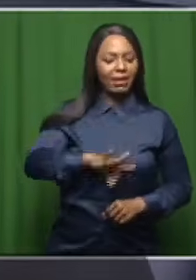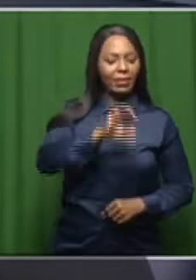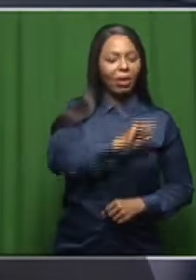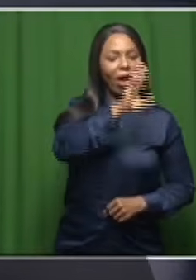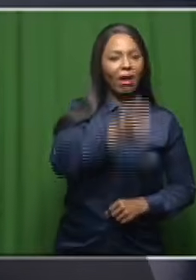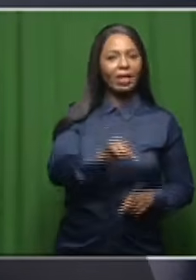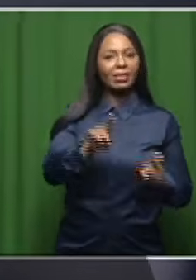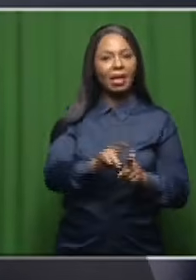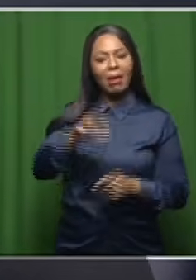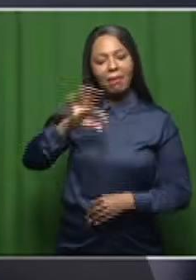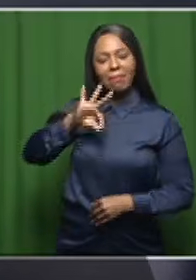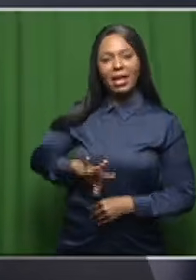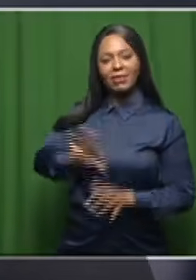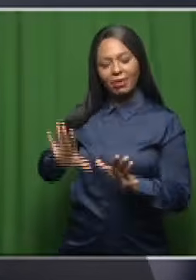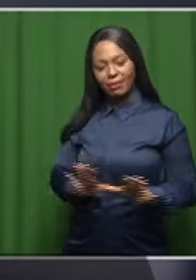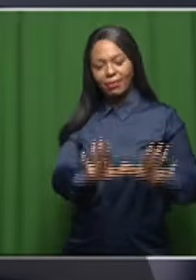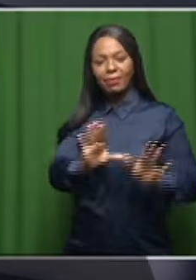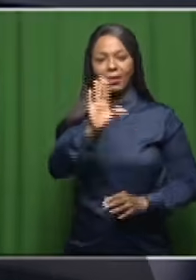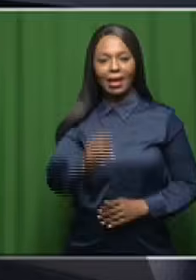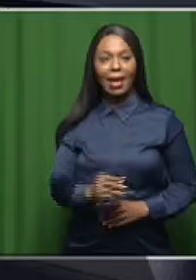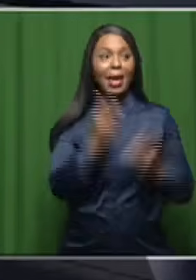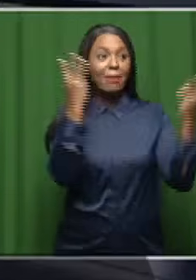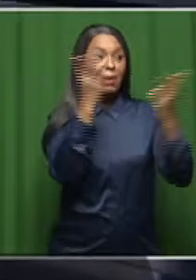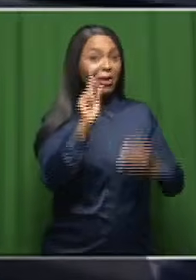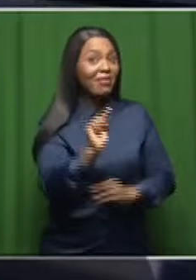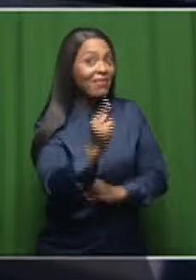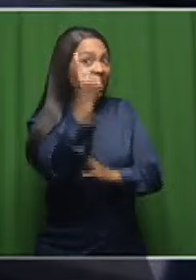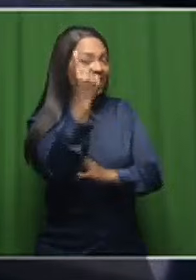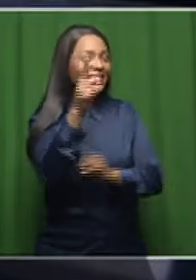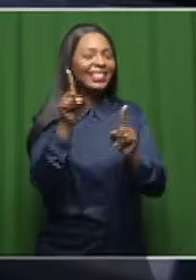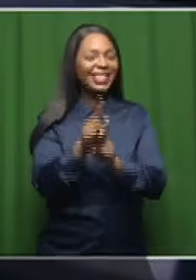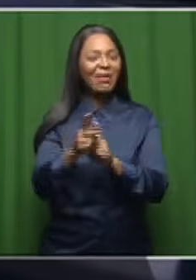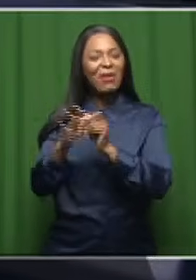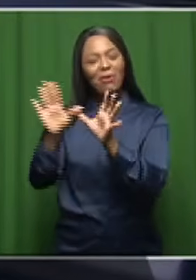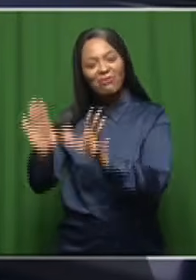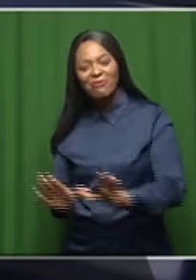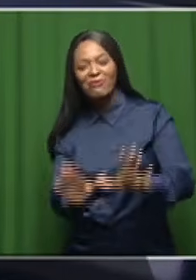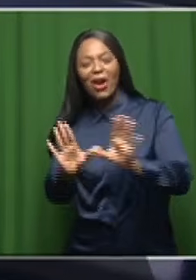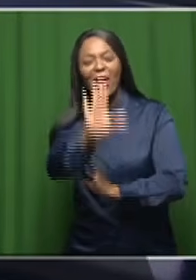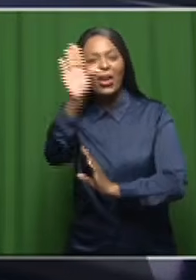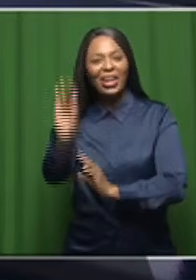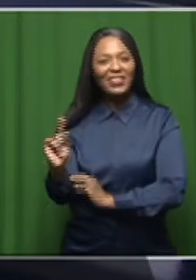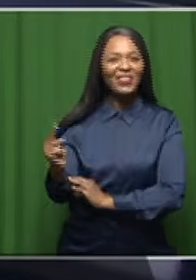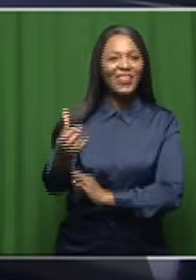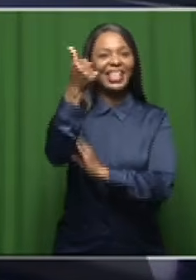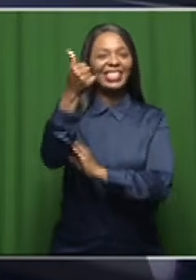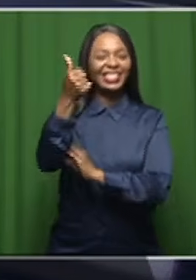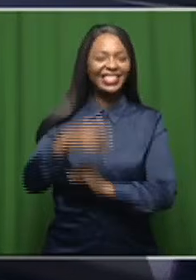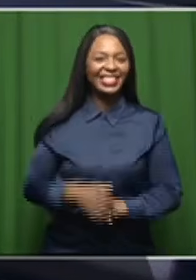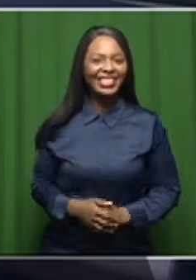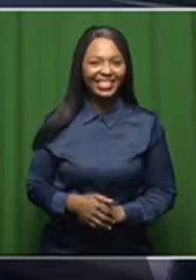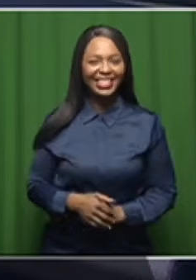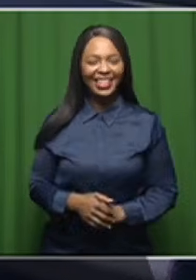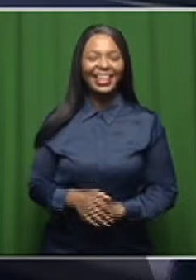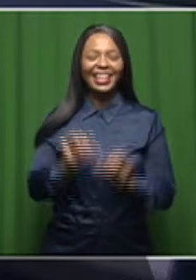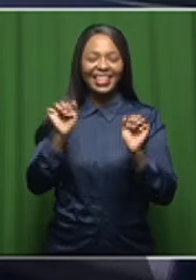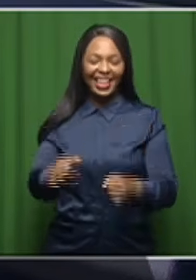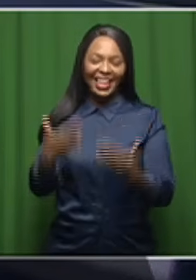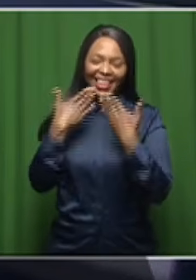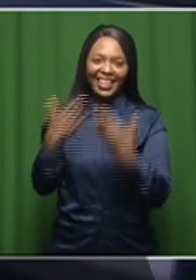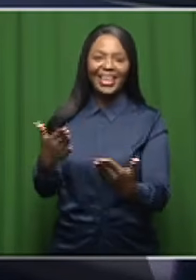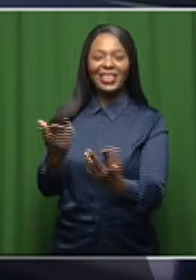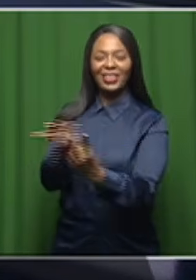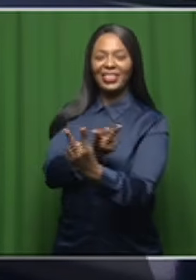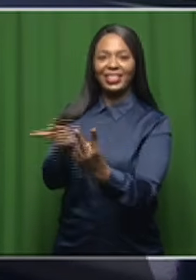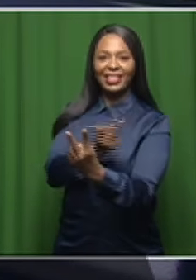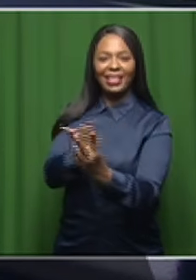continent. People first, the continent first. Yes. Ladies and gentlemen, it's been an absolute pleasure. Thank you so much for that very